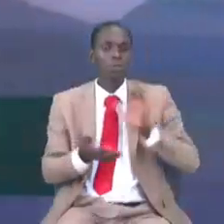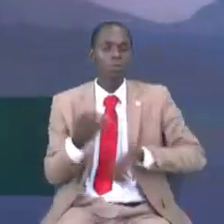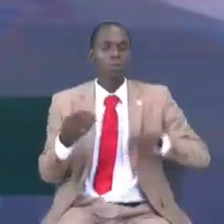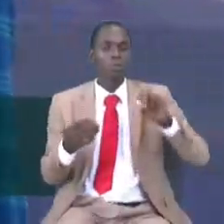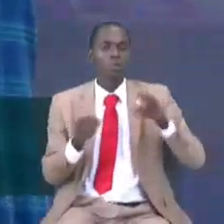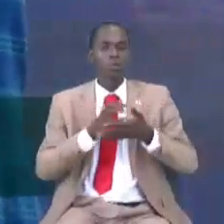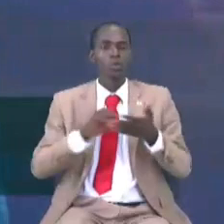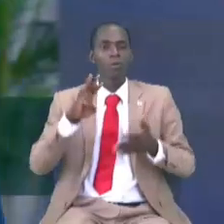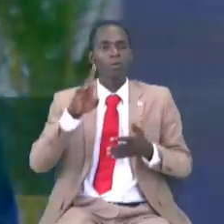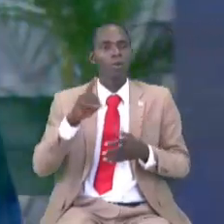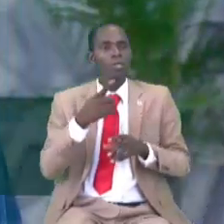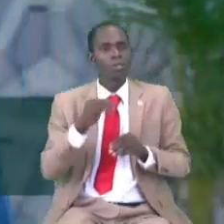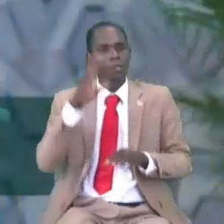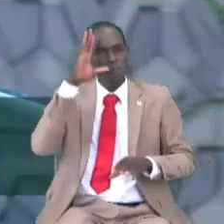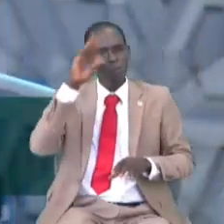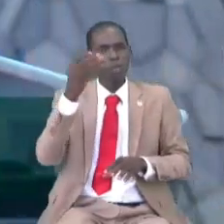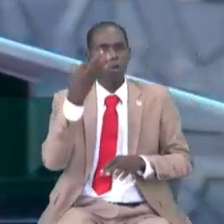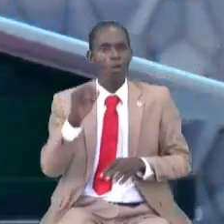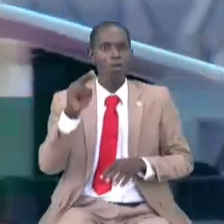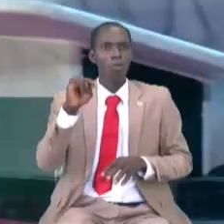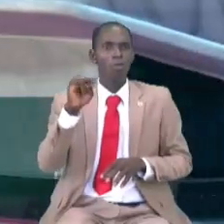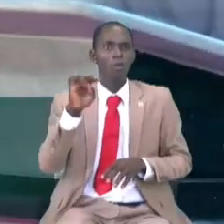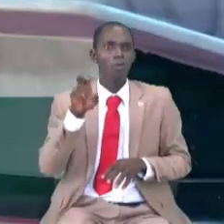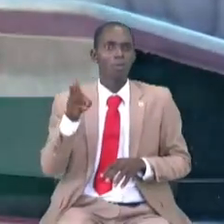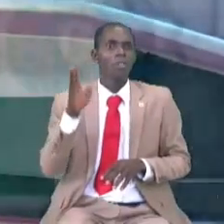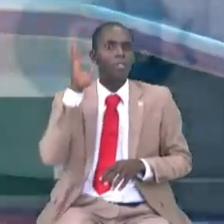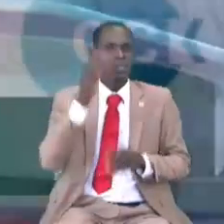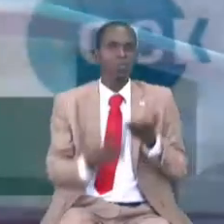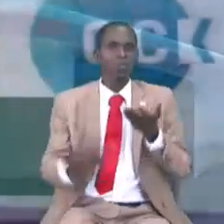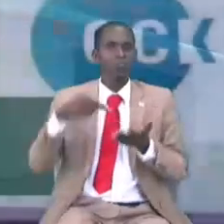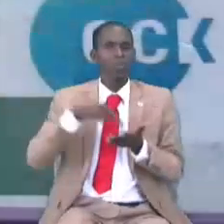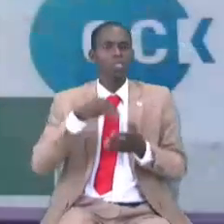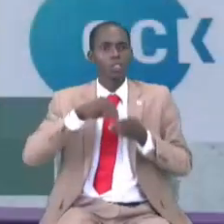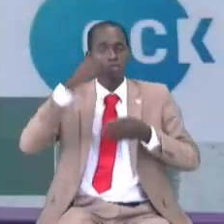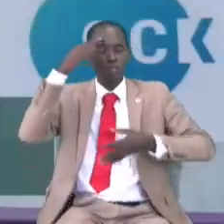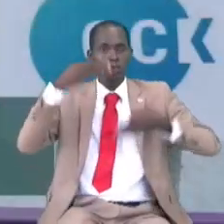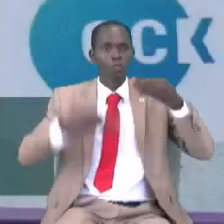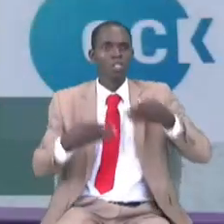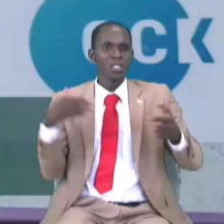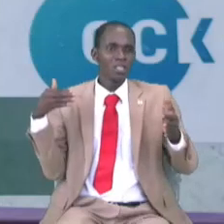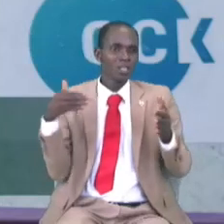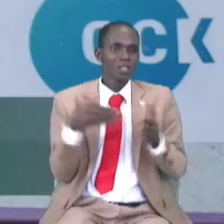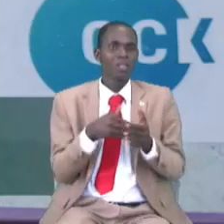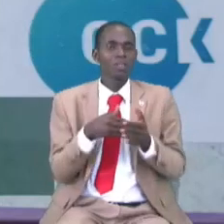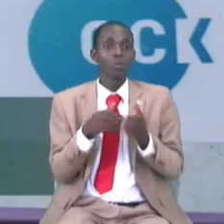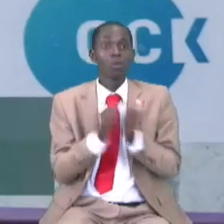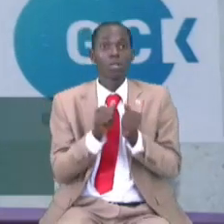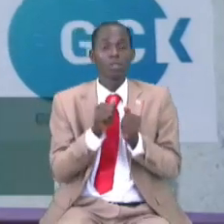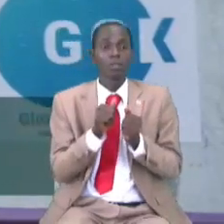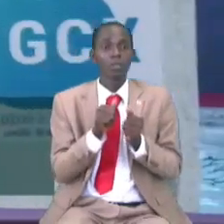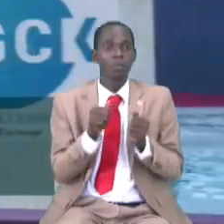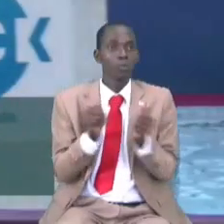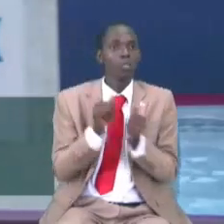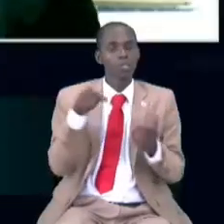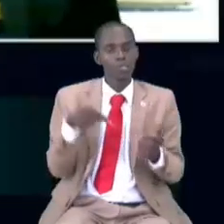against this generation. Think about that. We're talking about Jonah. We're talking about Nineveh. We're